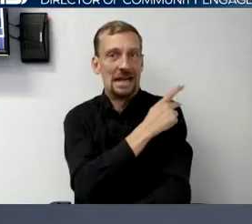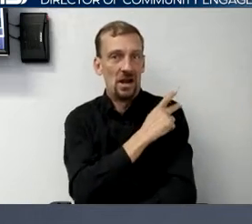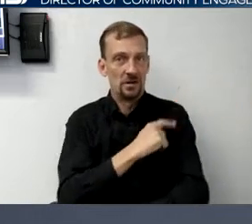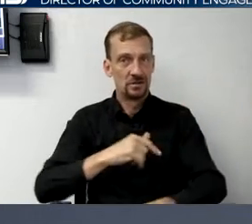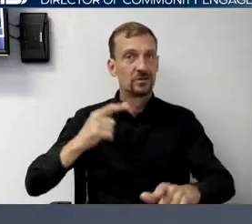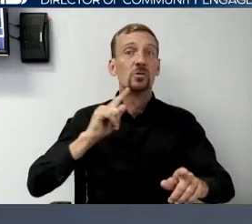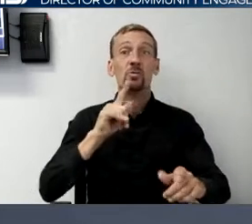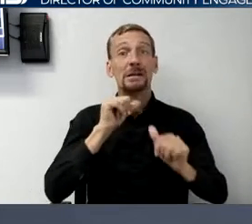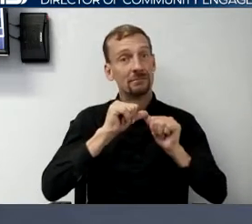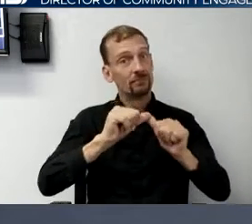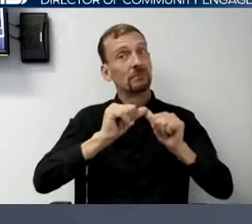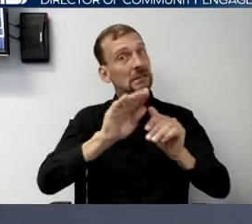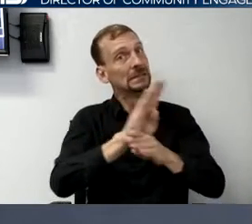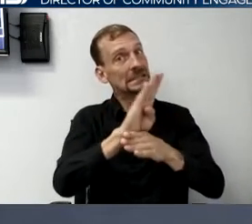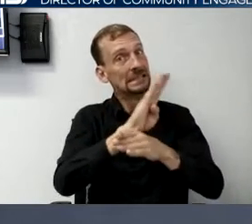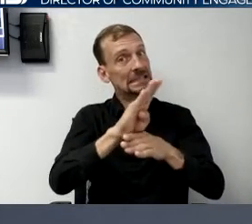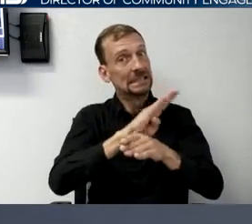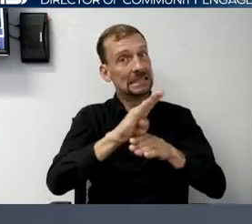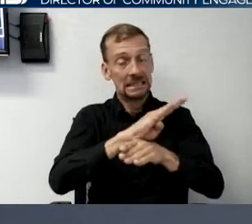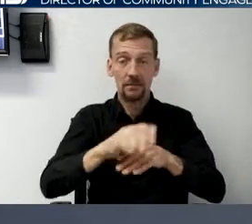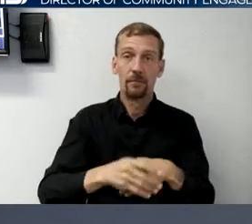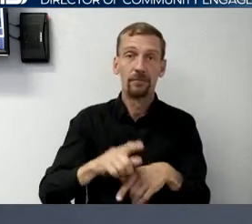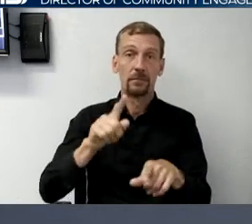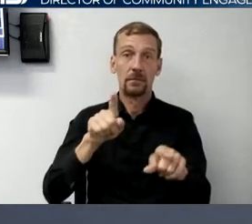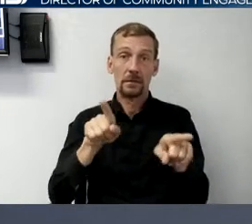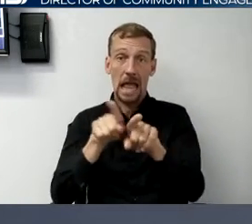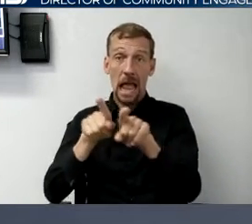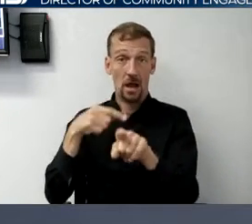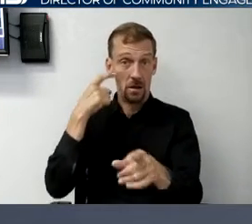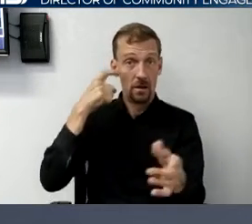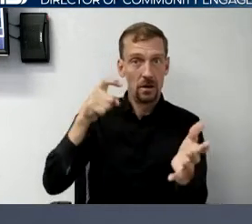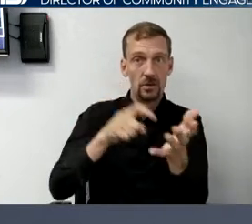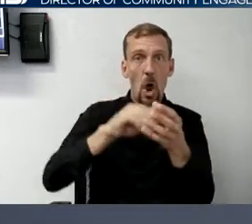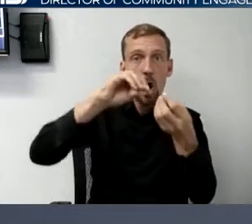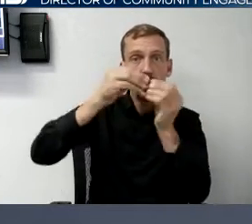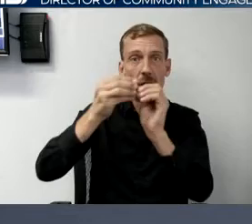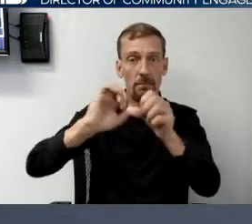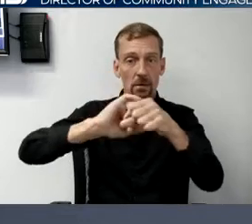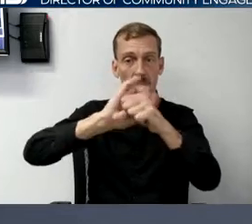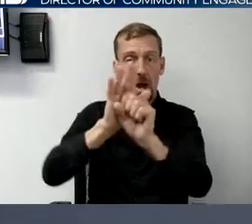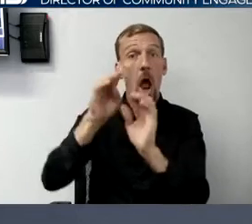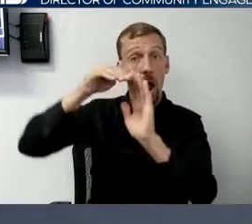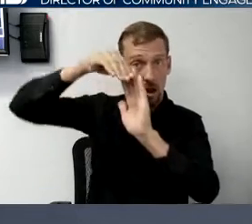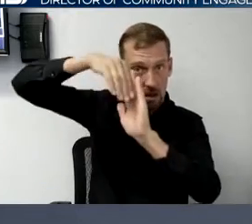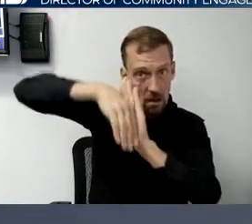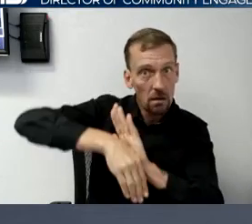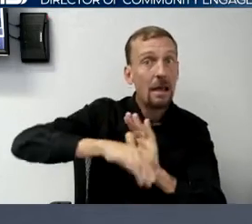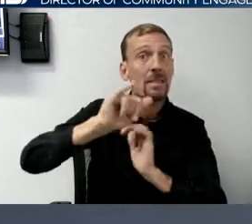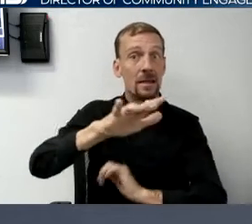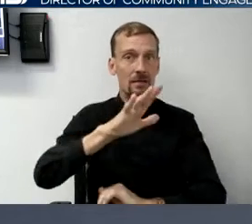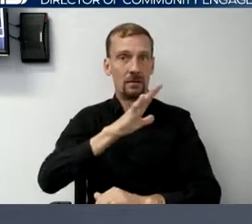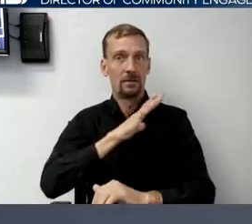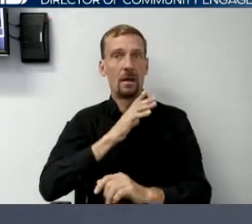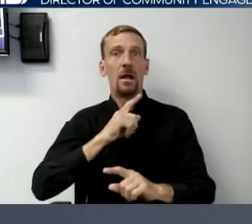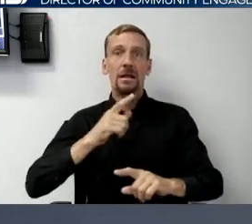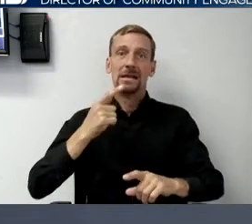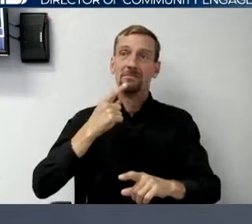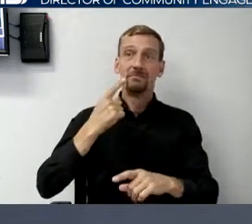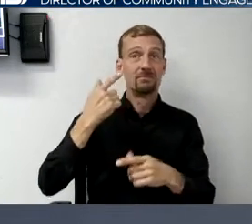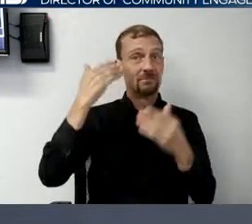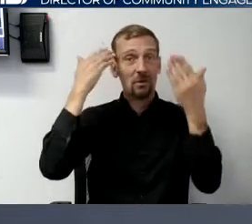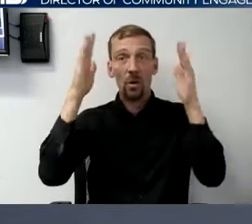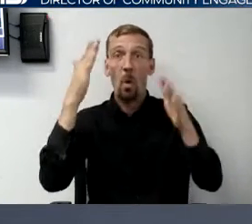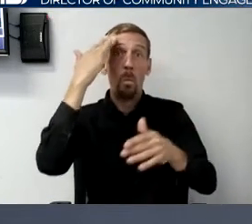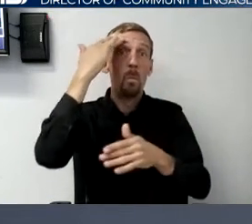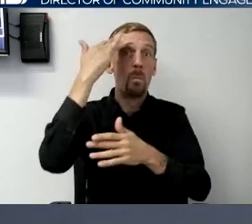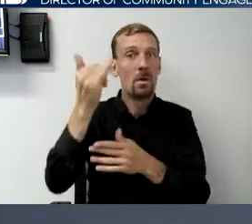staying very busy, even as our COVID numbers drop. And I can't explain why that more non-COVID patients